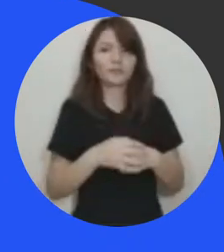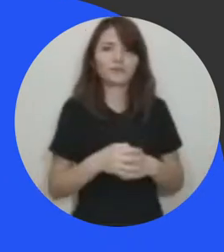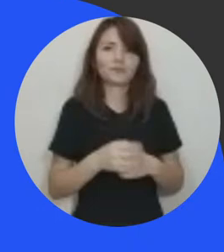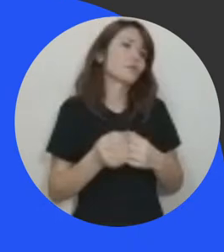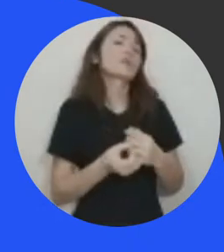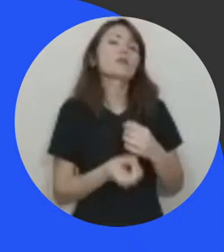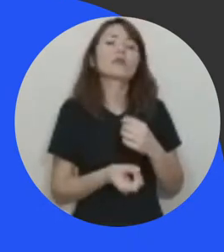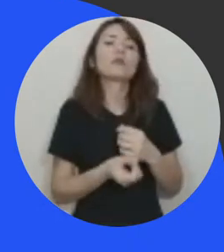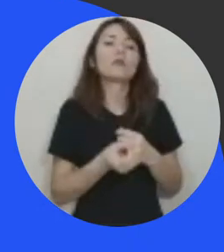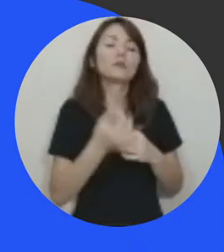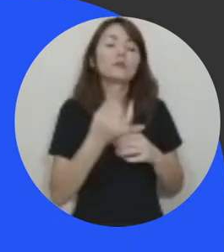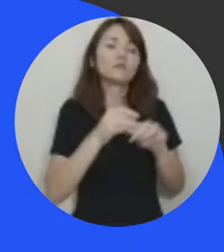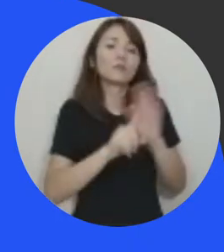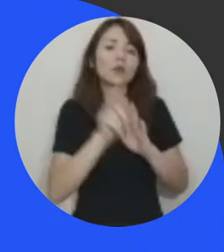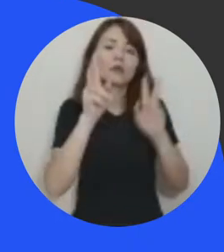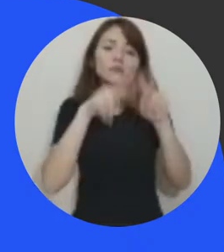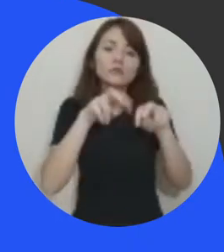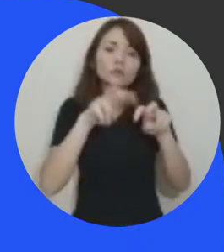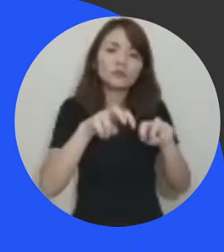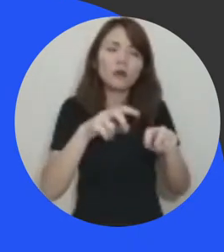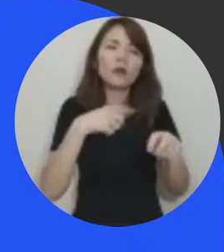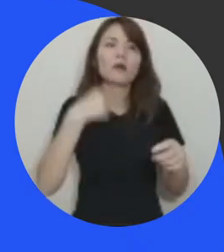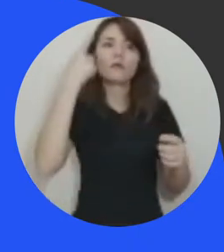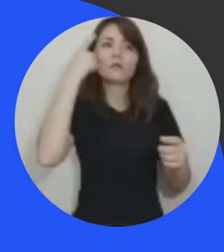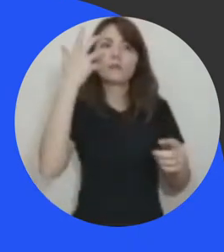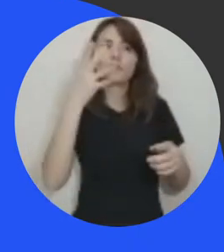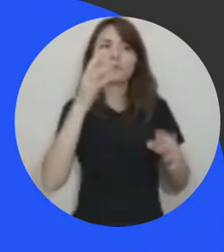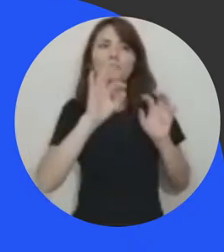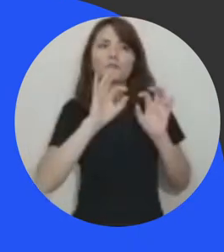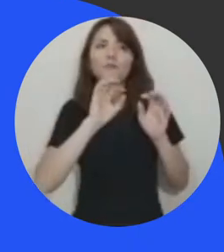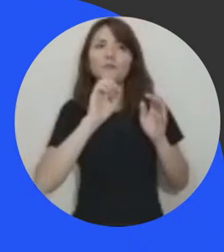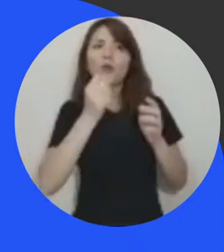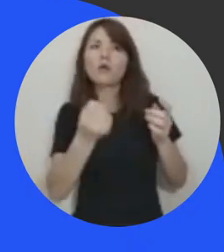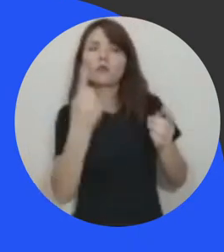to understand how it is that